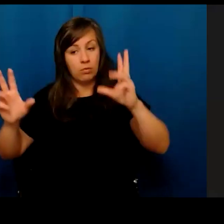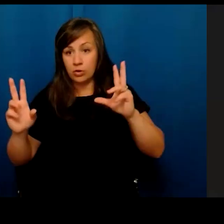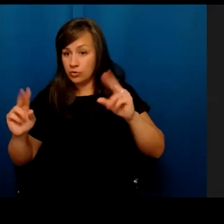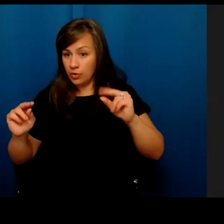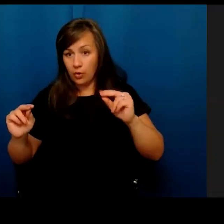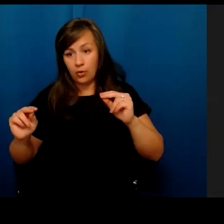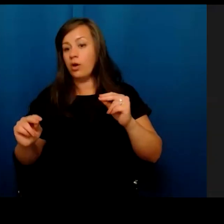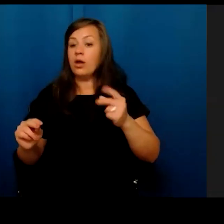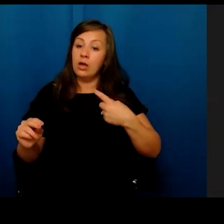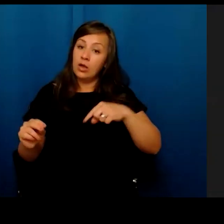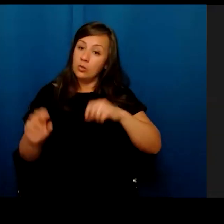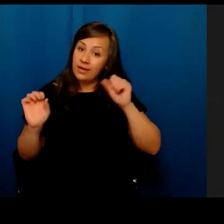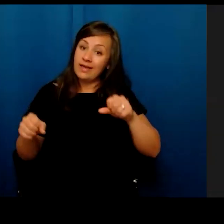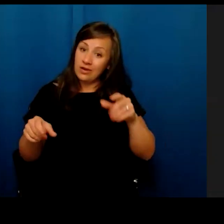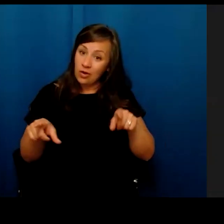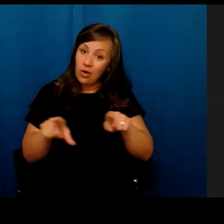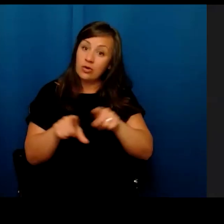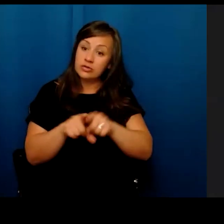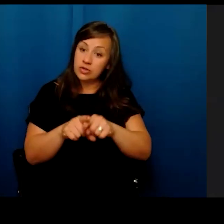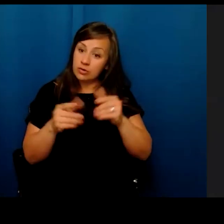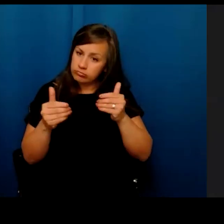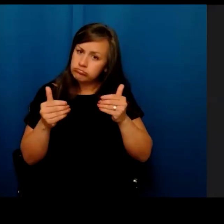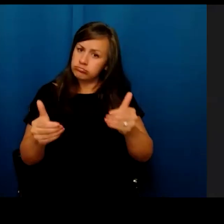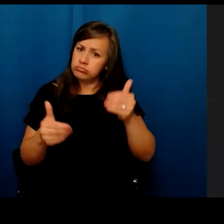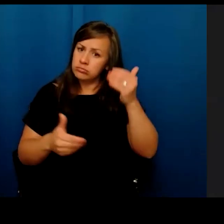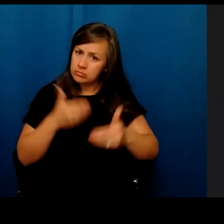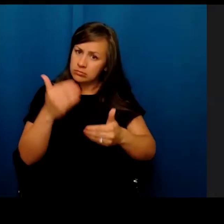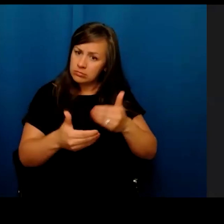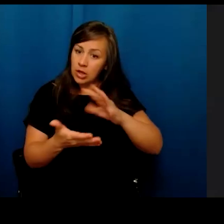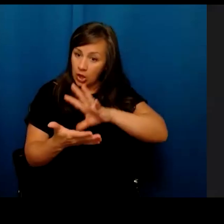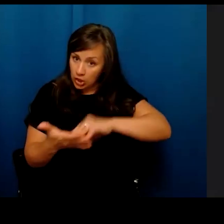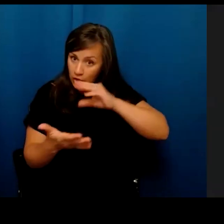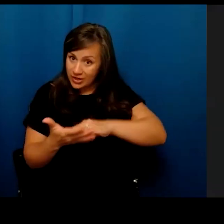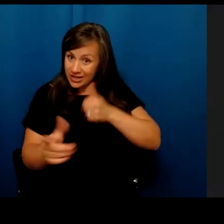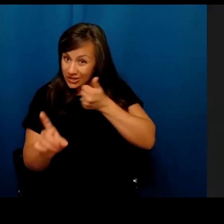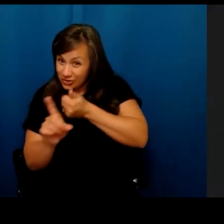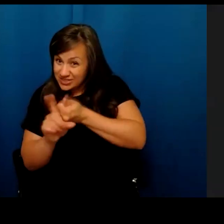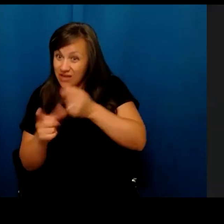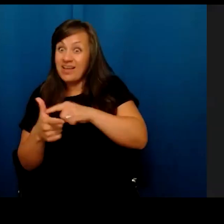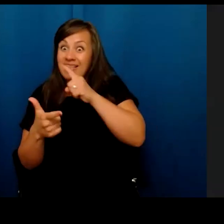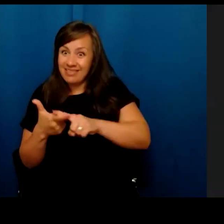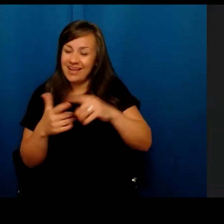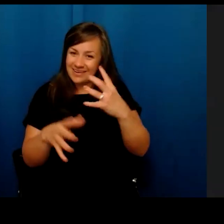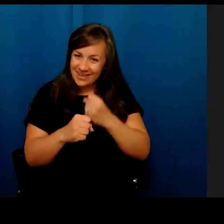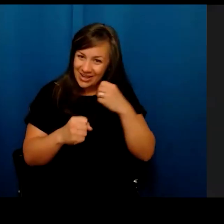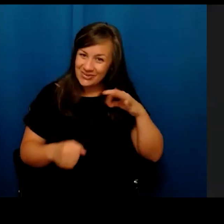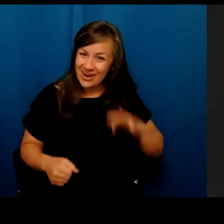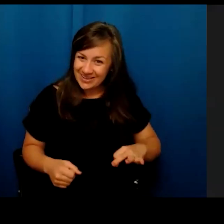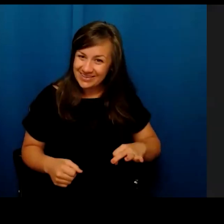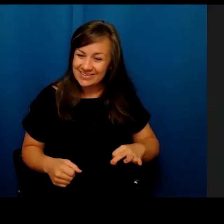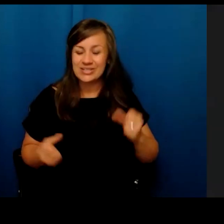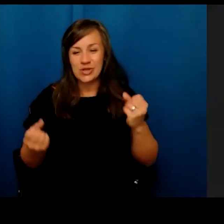it also is you learn things on your own and you get credit for it. So I